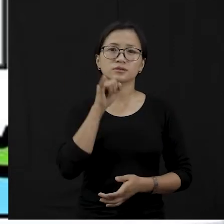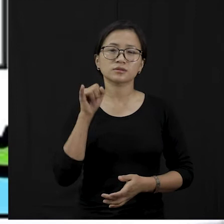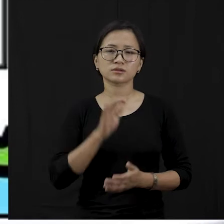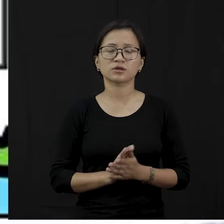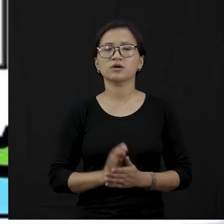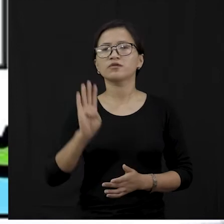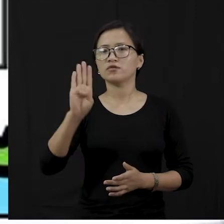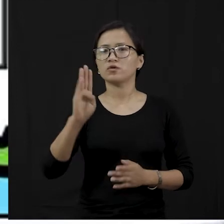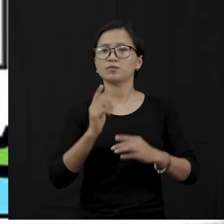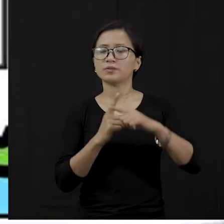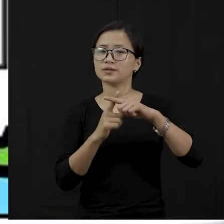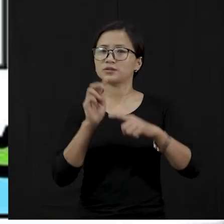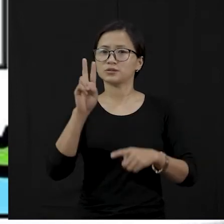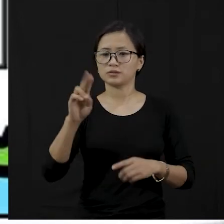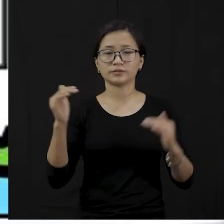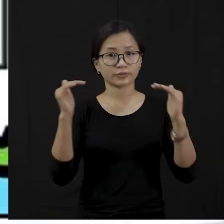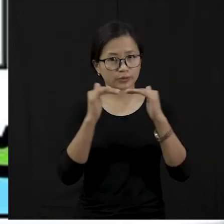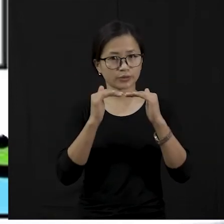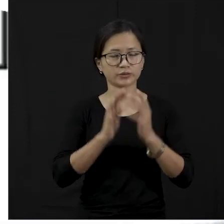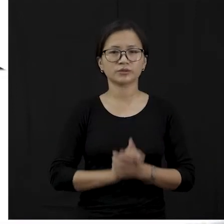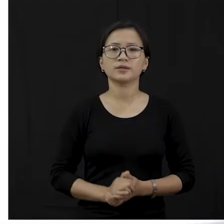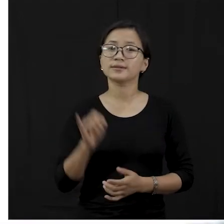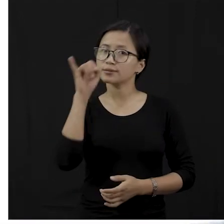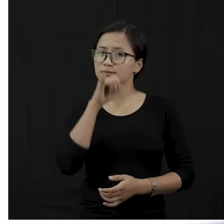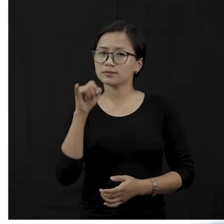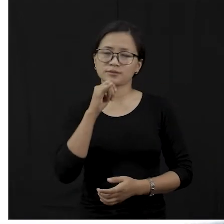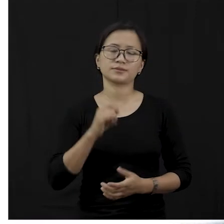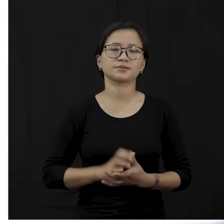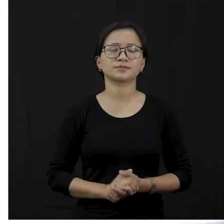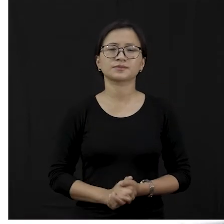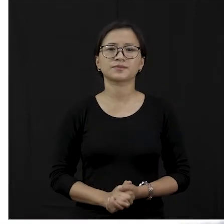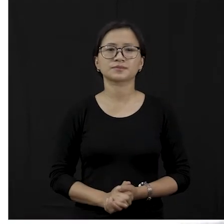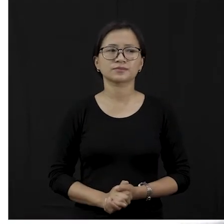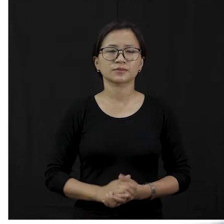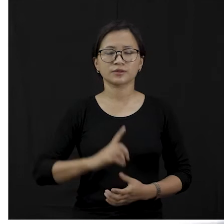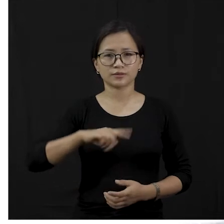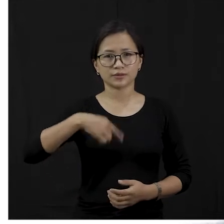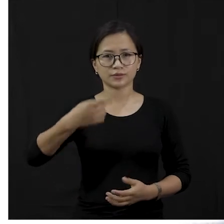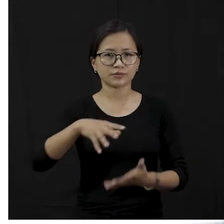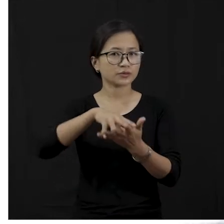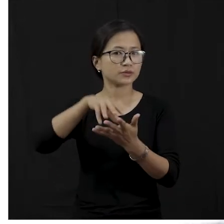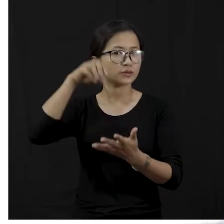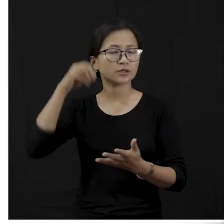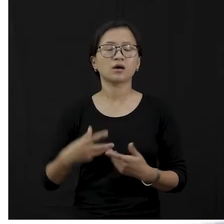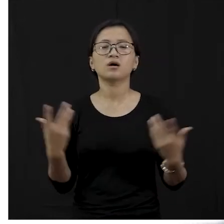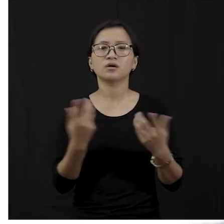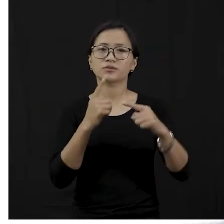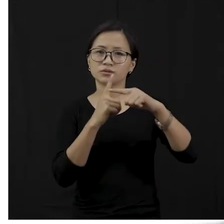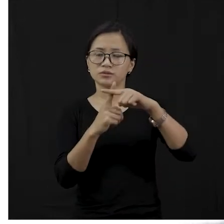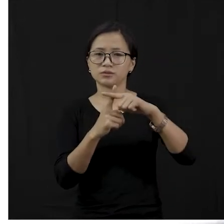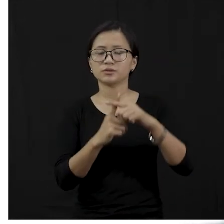plus 2 is equal to 6. Okay. Then, next we are going to learn how to add